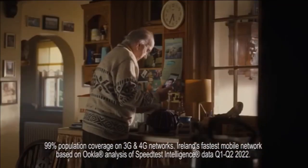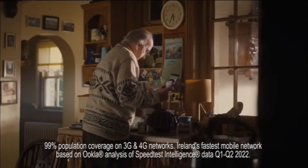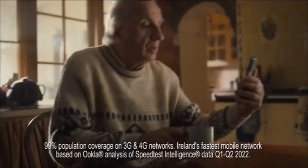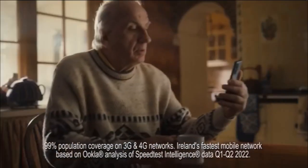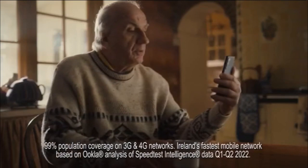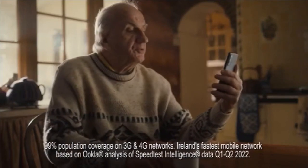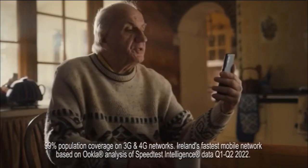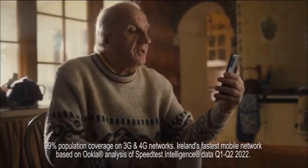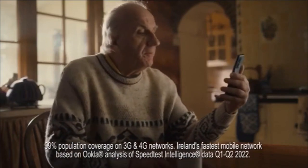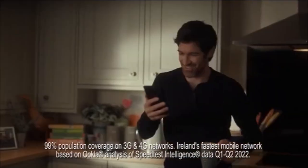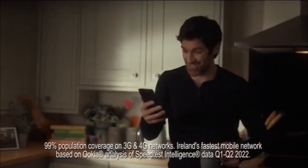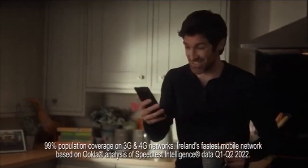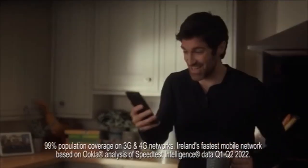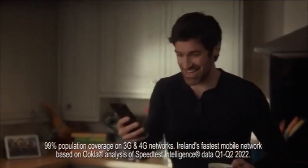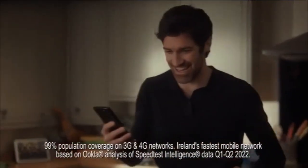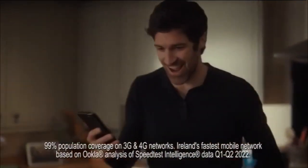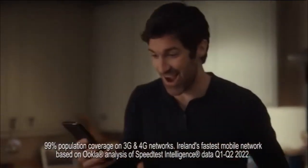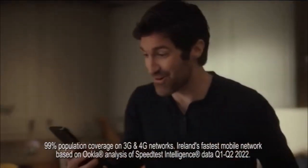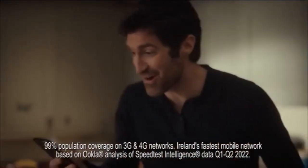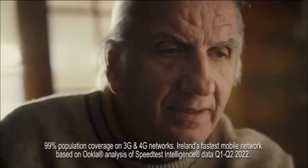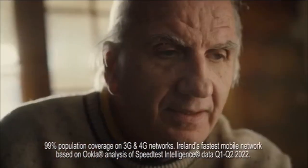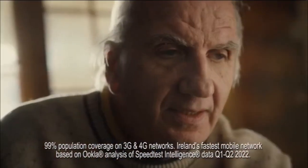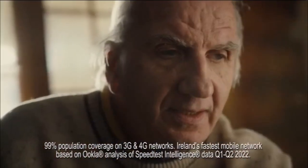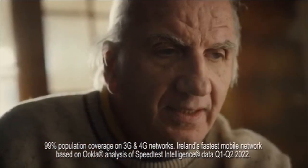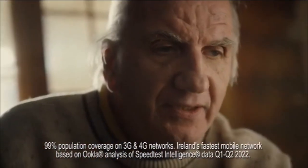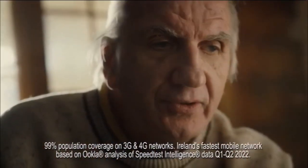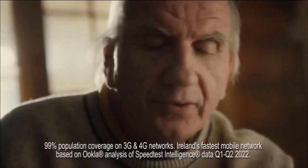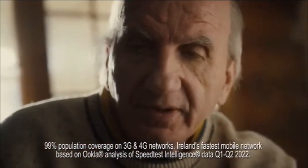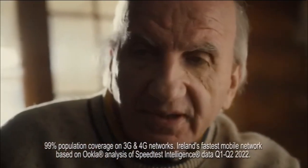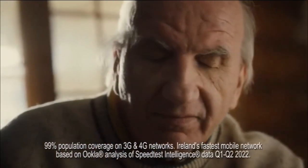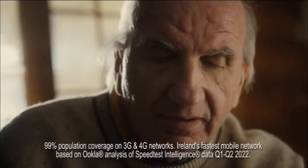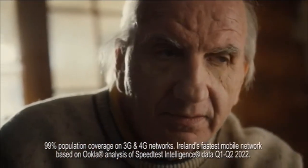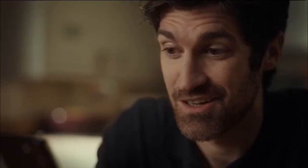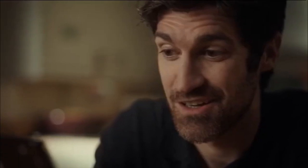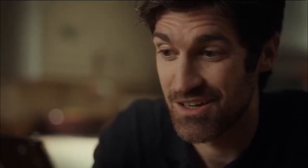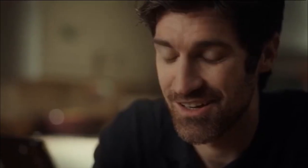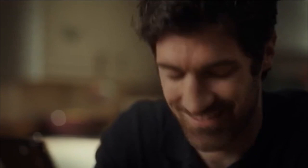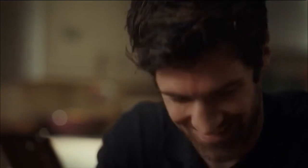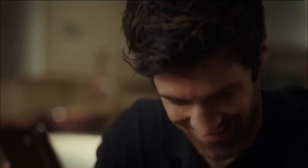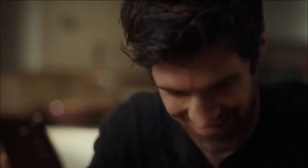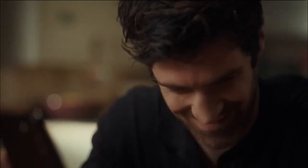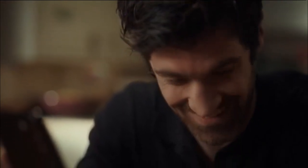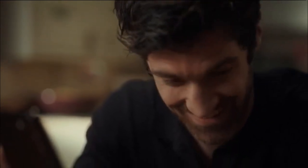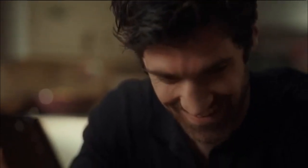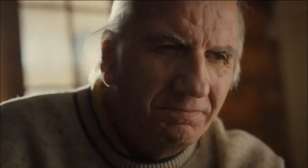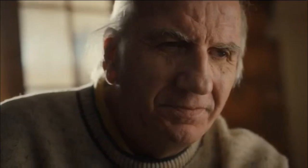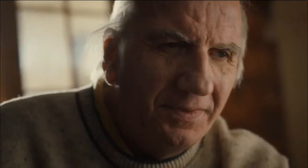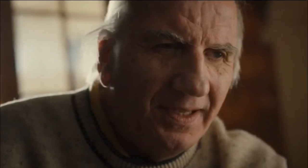now. What did you say? I was just saying, how are you? Yeah, sure you know yourself.